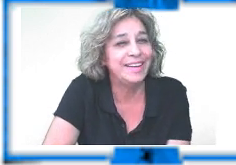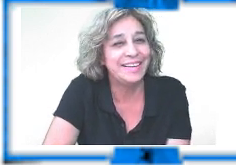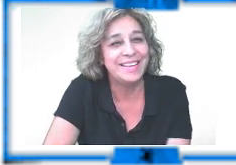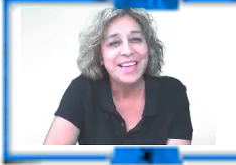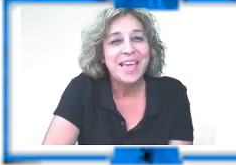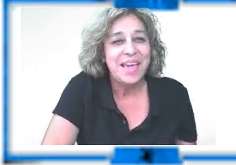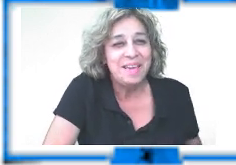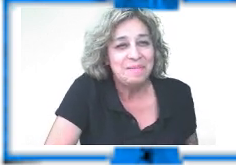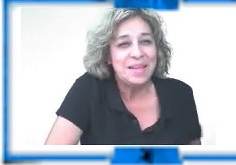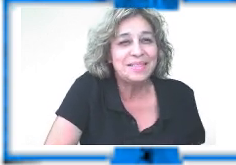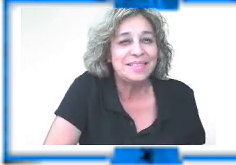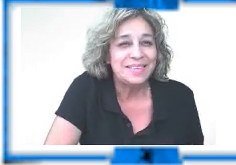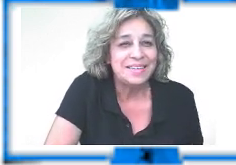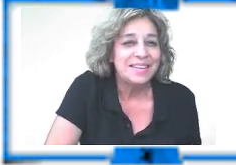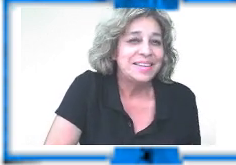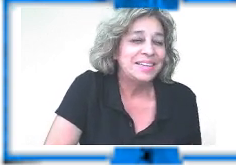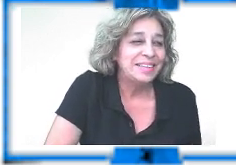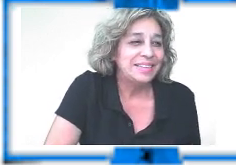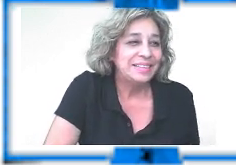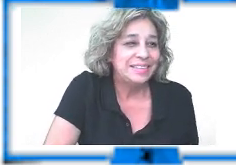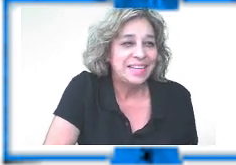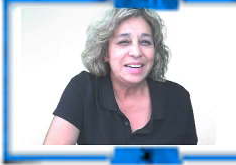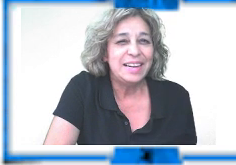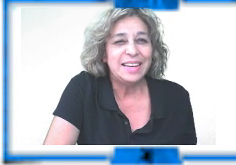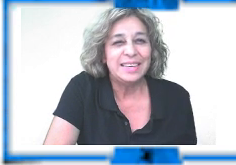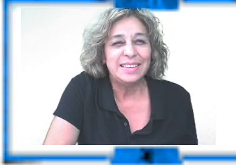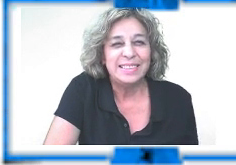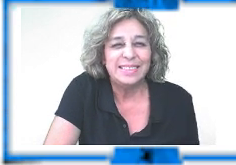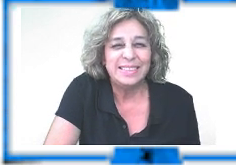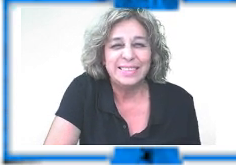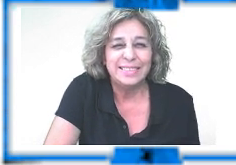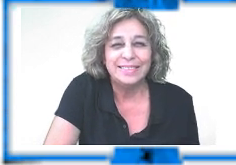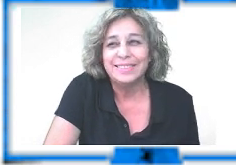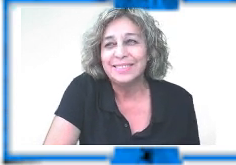word. It means it's kind of like,